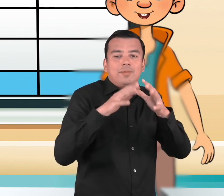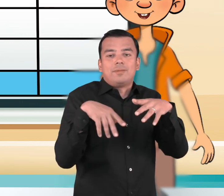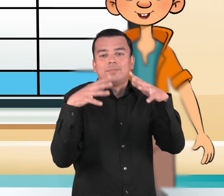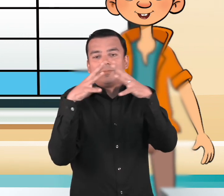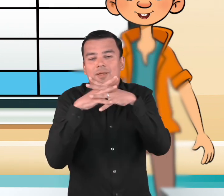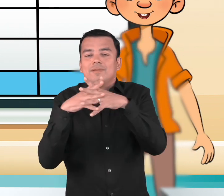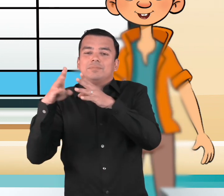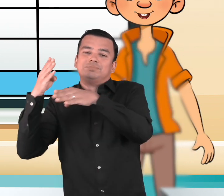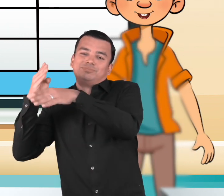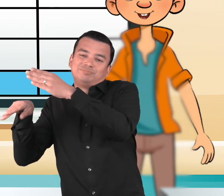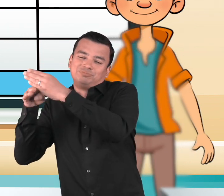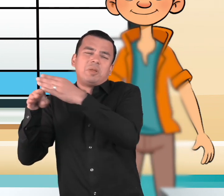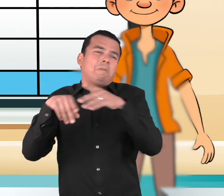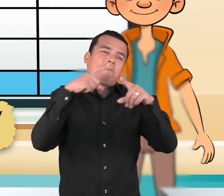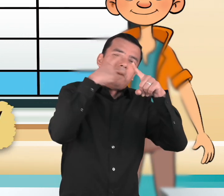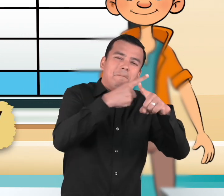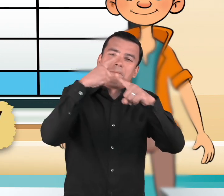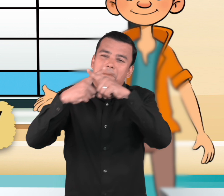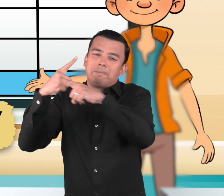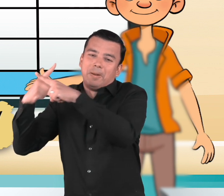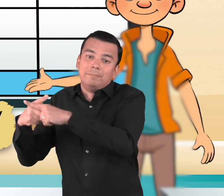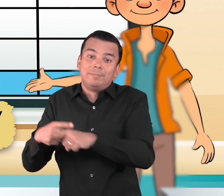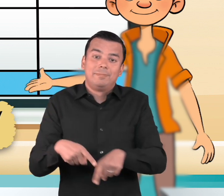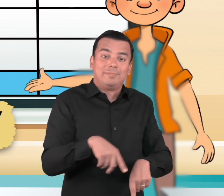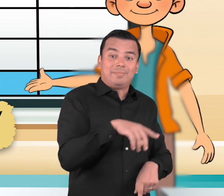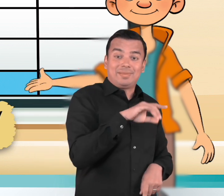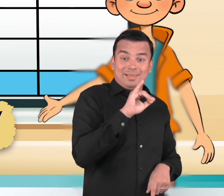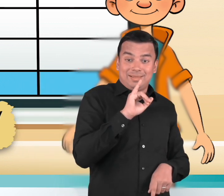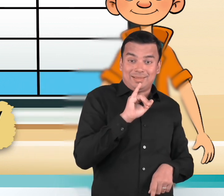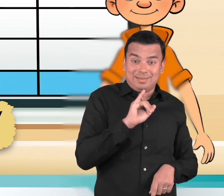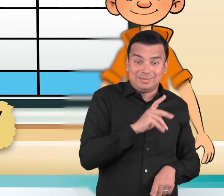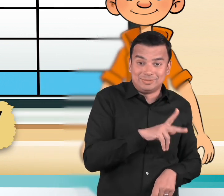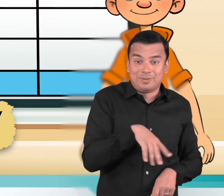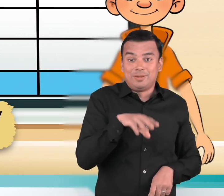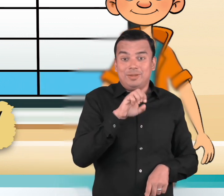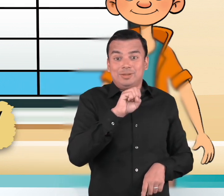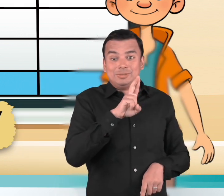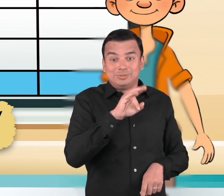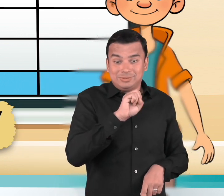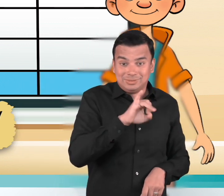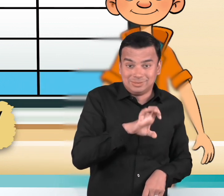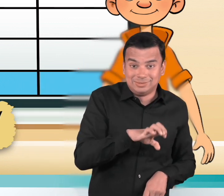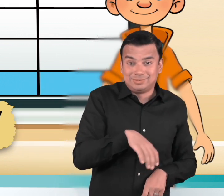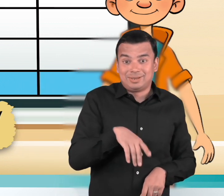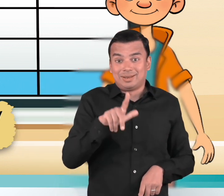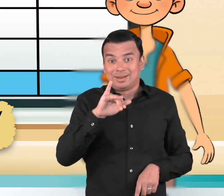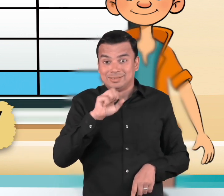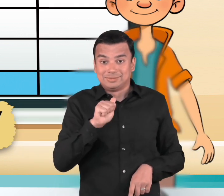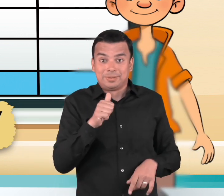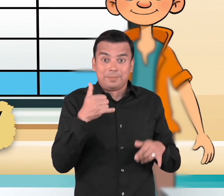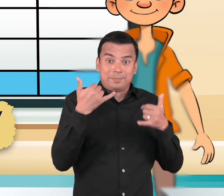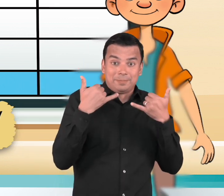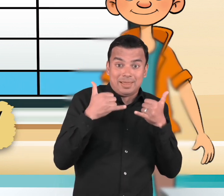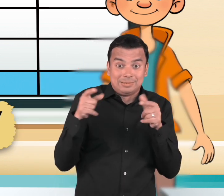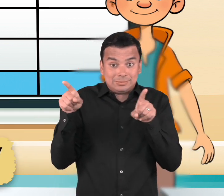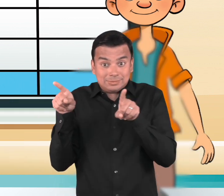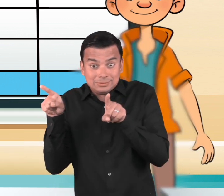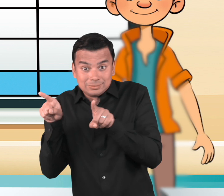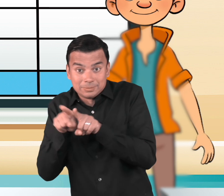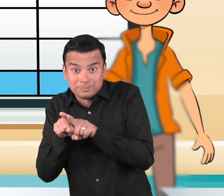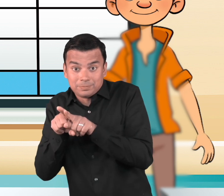football, and soccer. Since JK, Susie, and Lisa do not play the same sport as